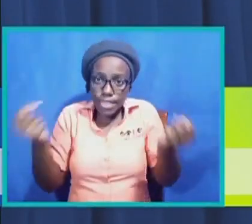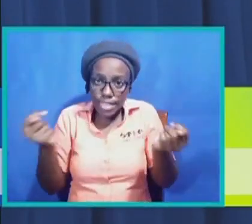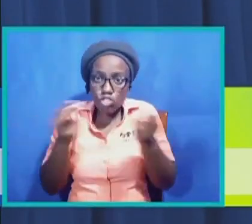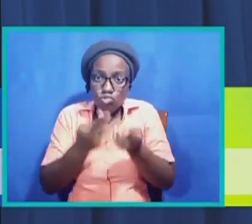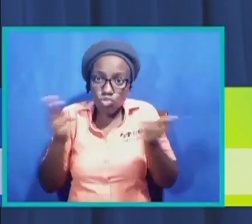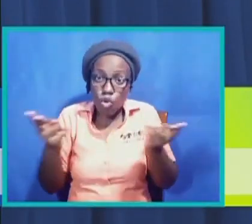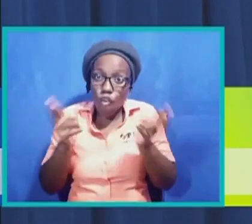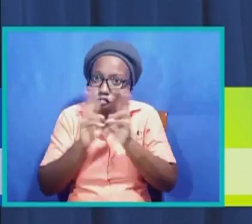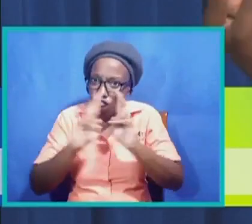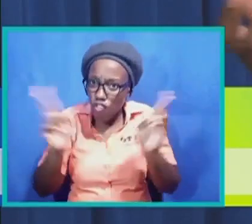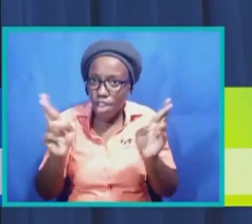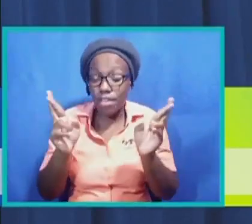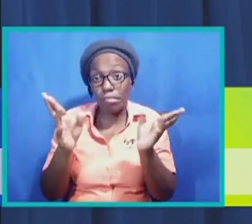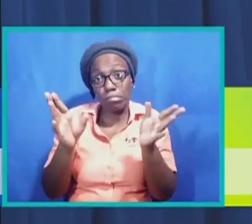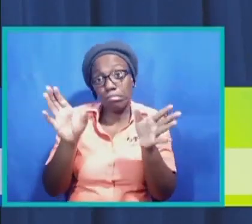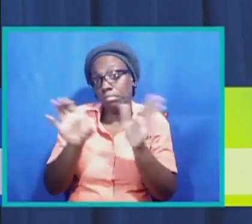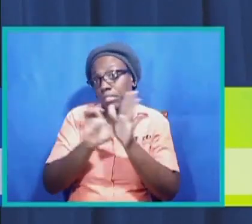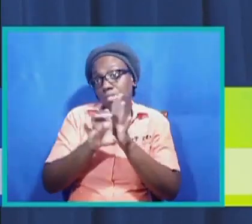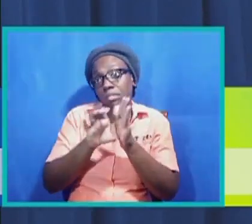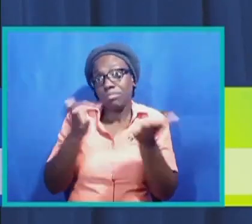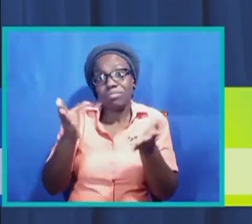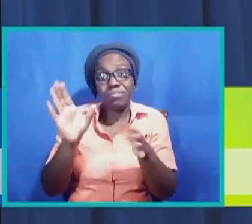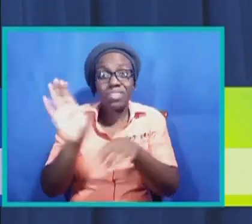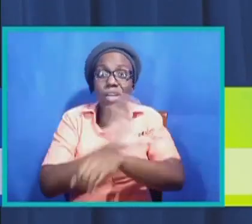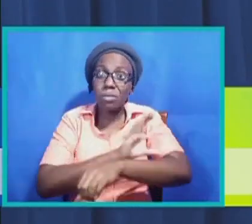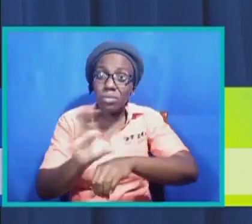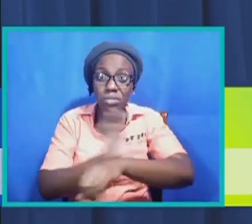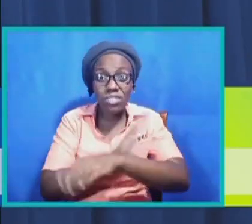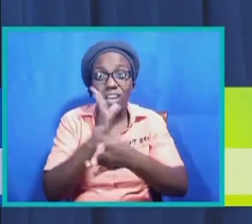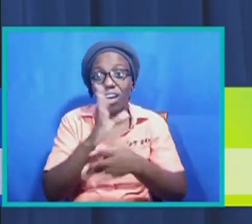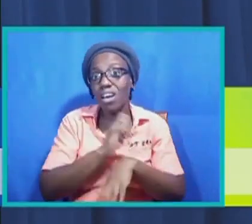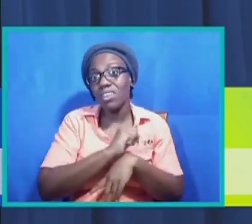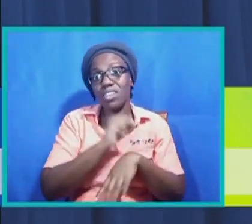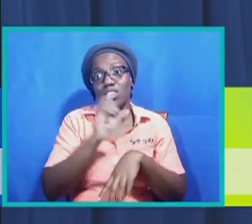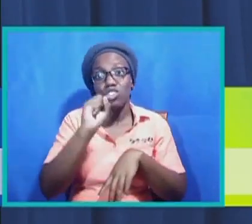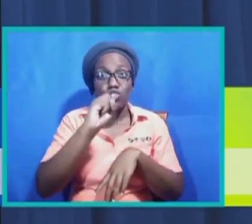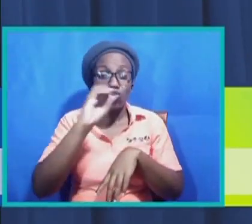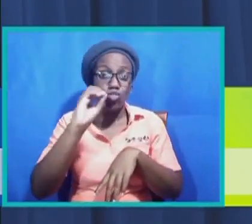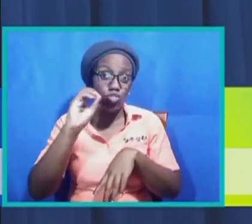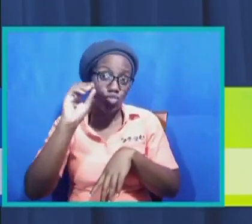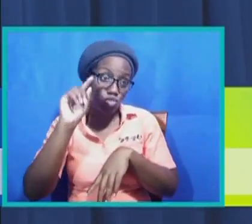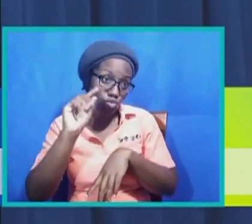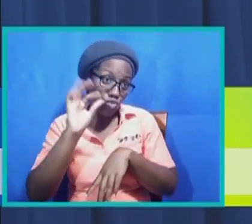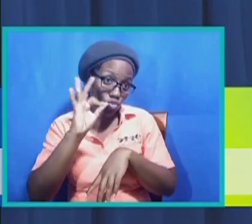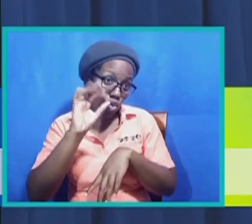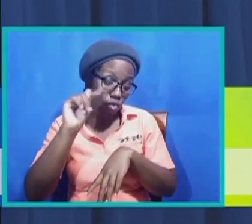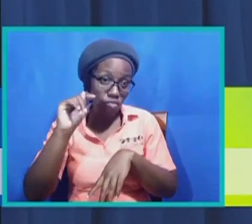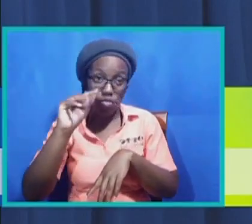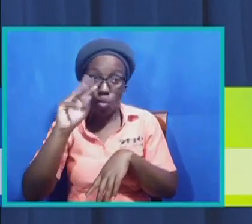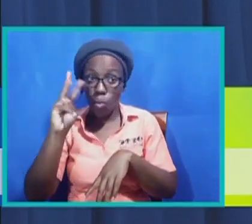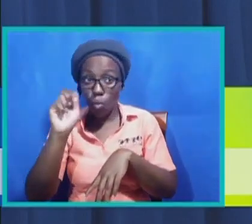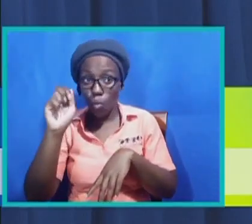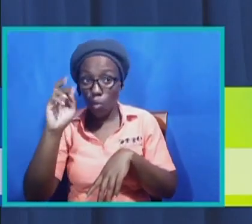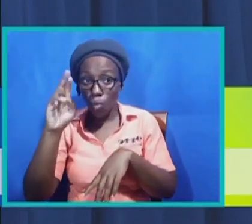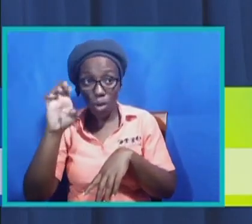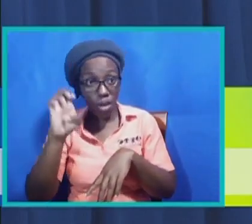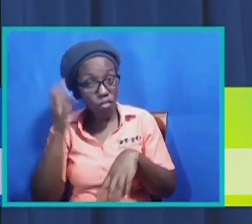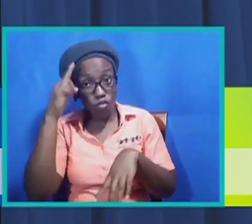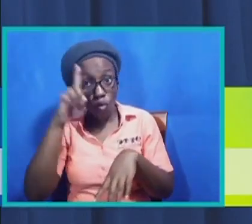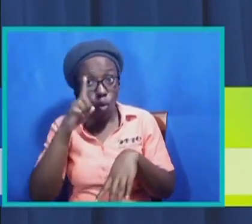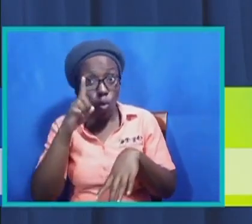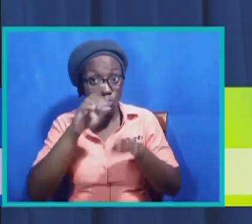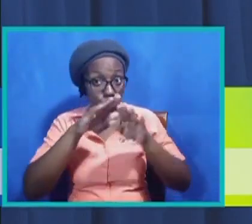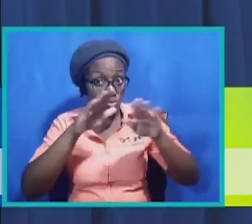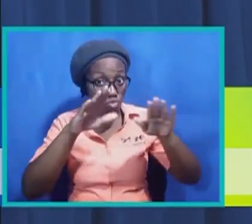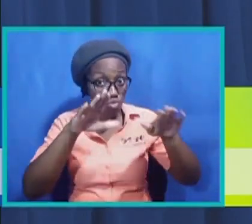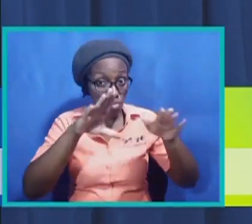computer adaptive software for students who may have special needs also that can be used, whether it's